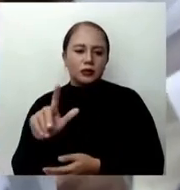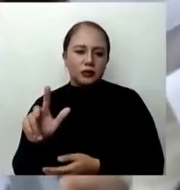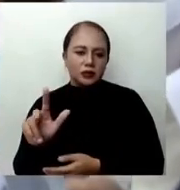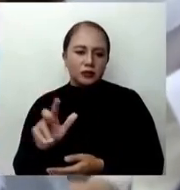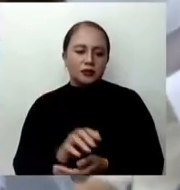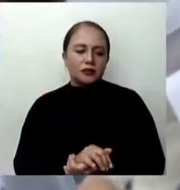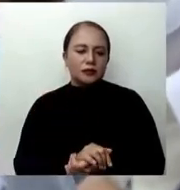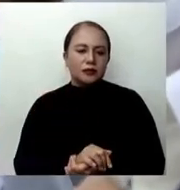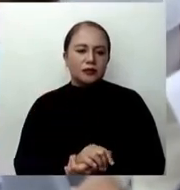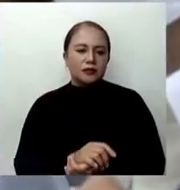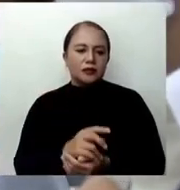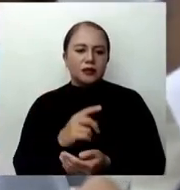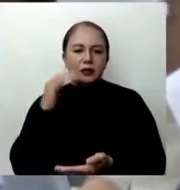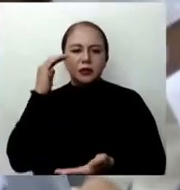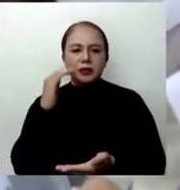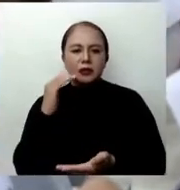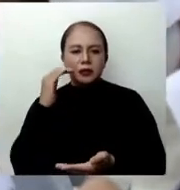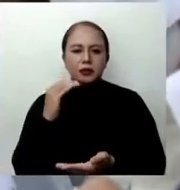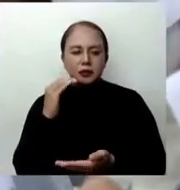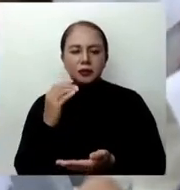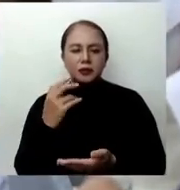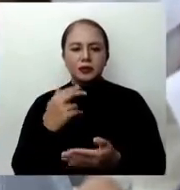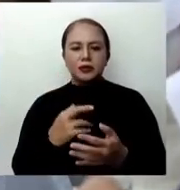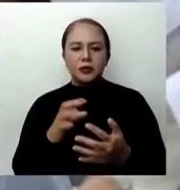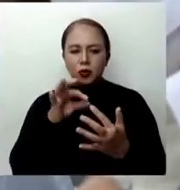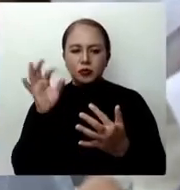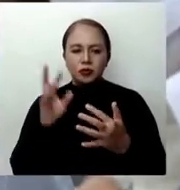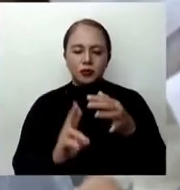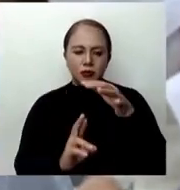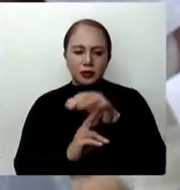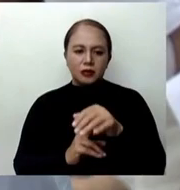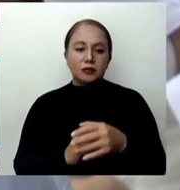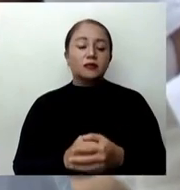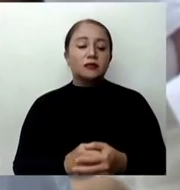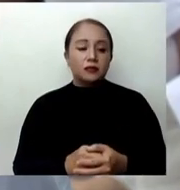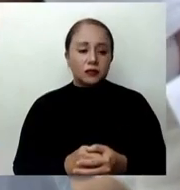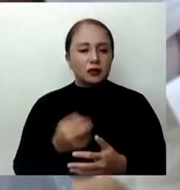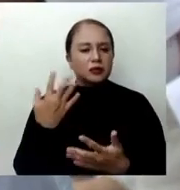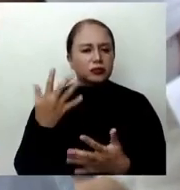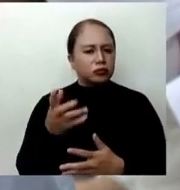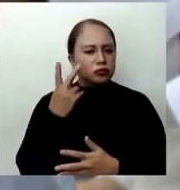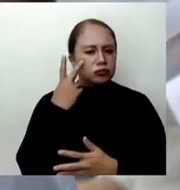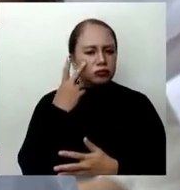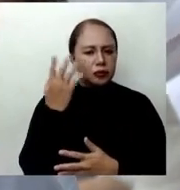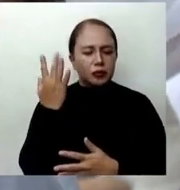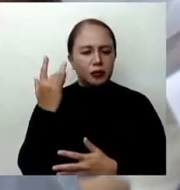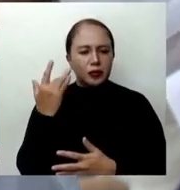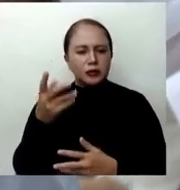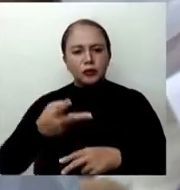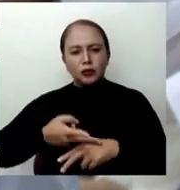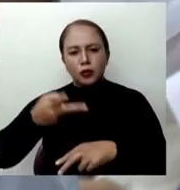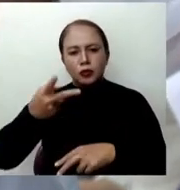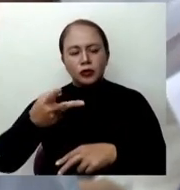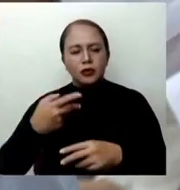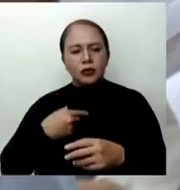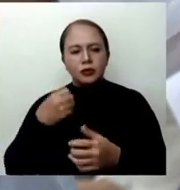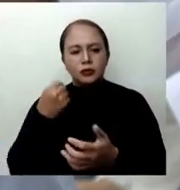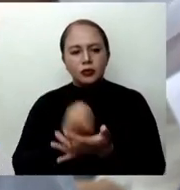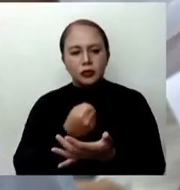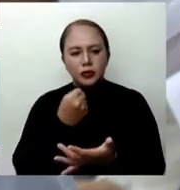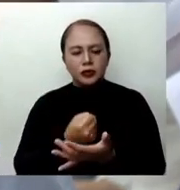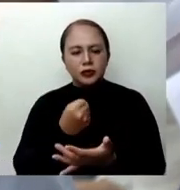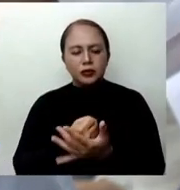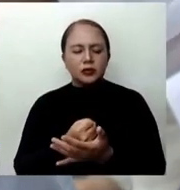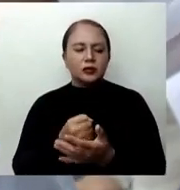mukhang nababawasan natin yung mga nag-optional retirement at talagang nakita natin dahil nagdoble po yung, ano, yung sweldo ng mga